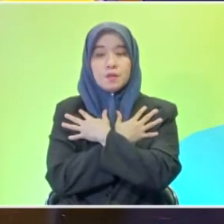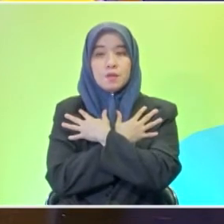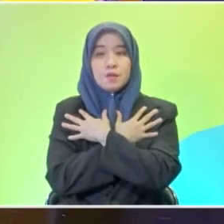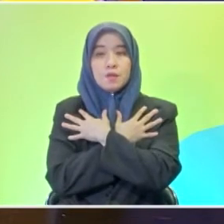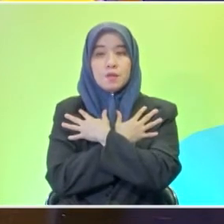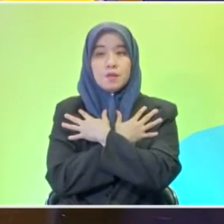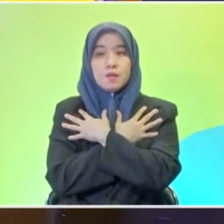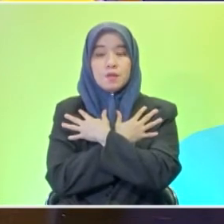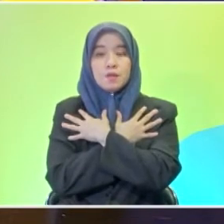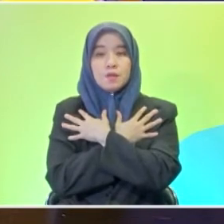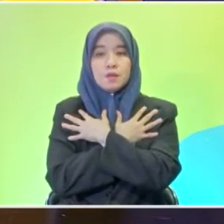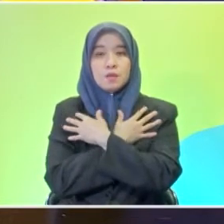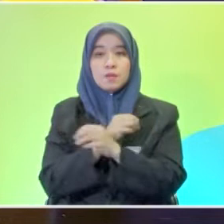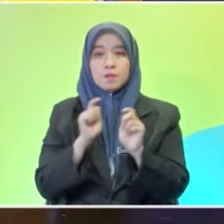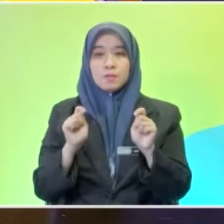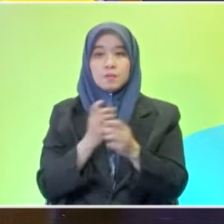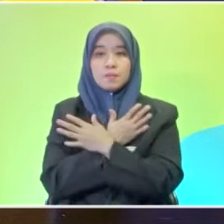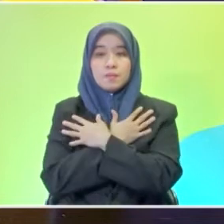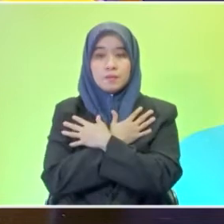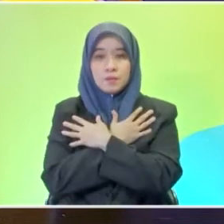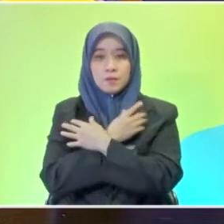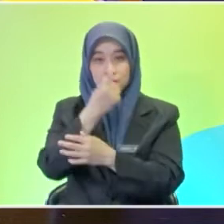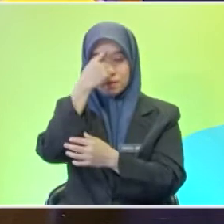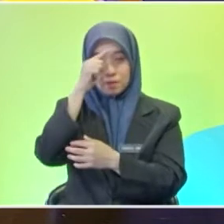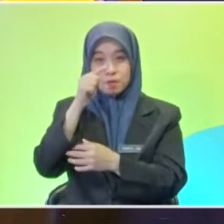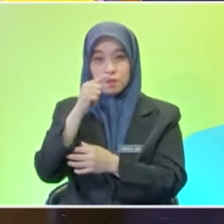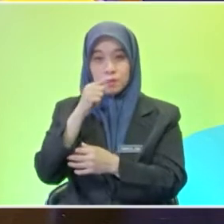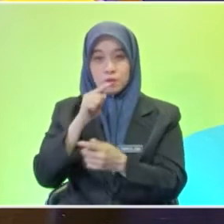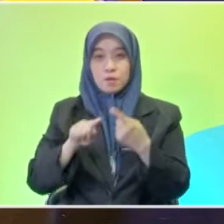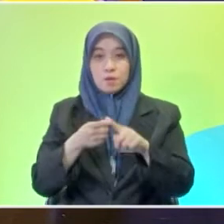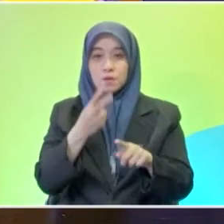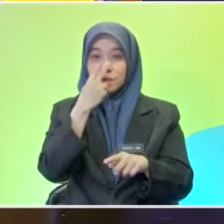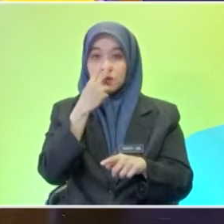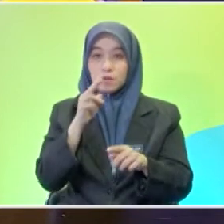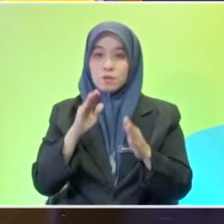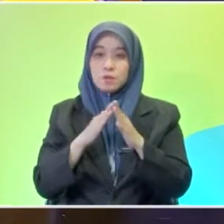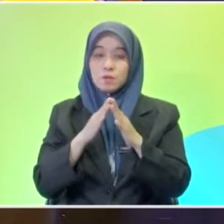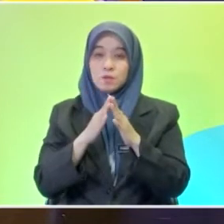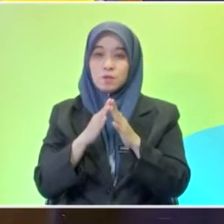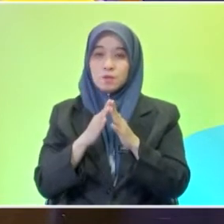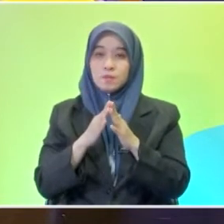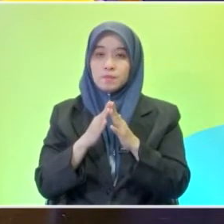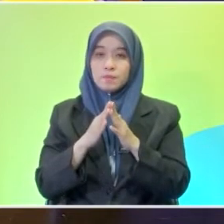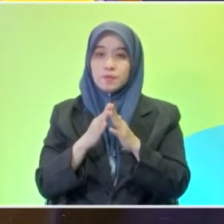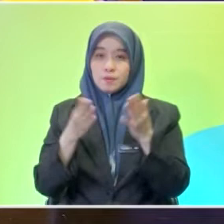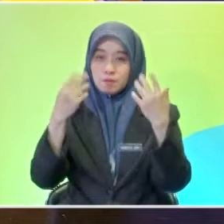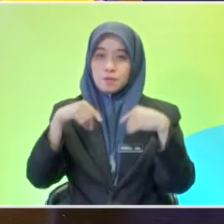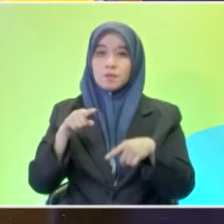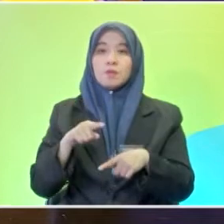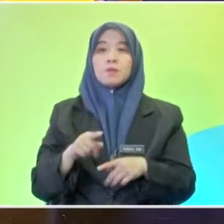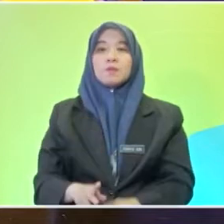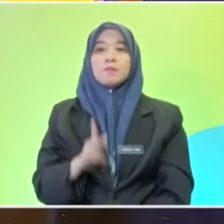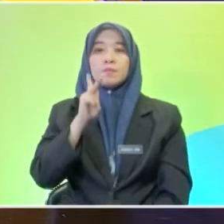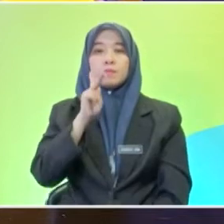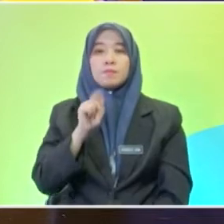Pity them. Yeah, they need Let's go for a break. Let's go for a break. For our friends watching at home, don't go anywhere. We'll be right back only on Prasekolah, Dede TV, KPM.